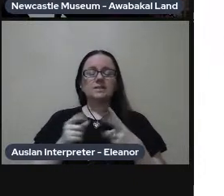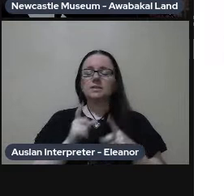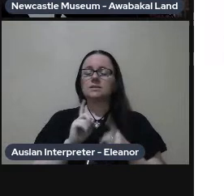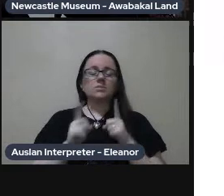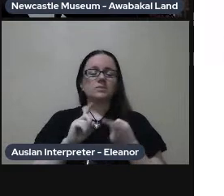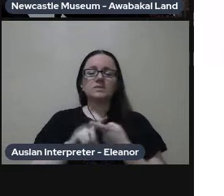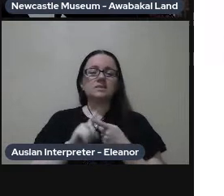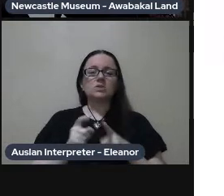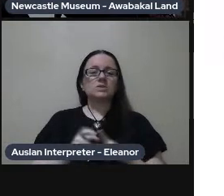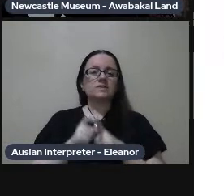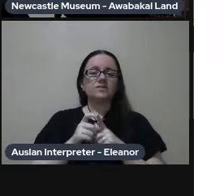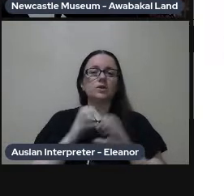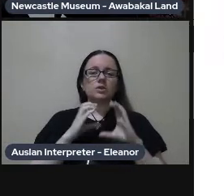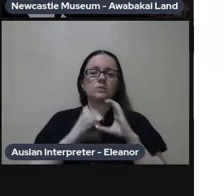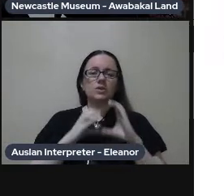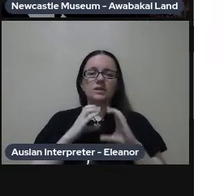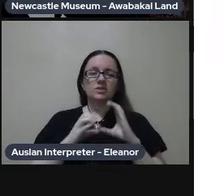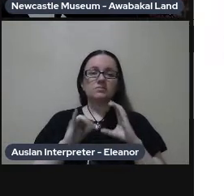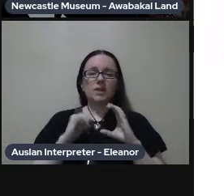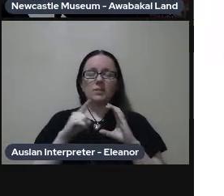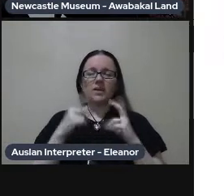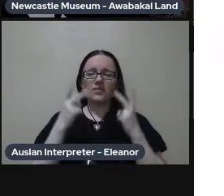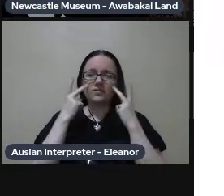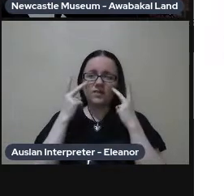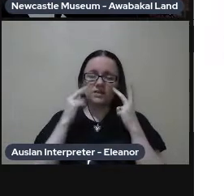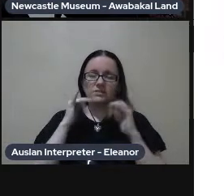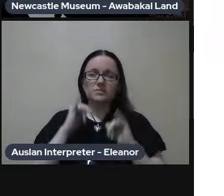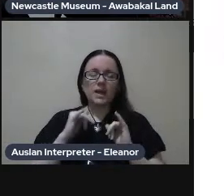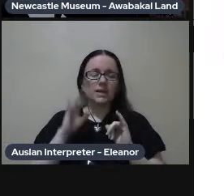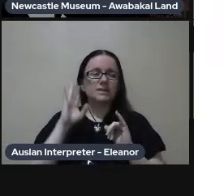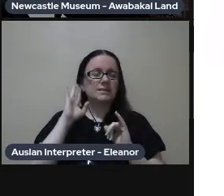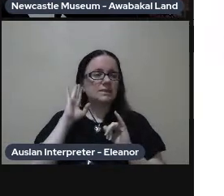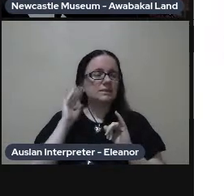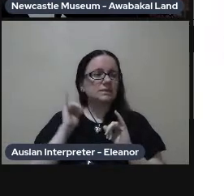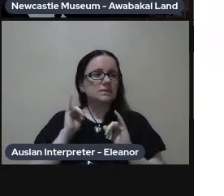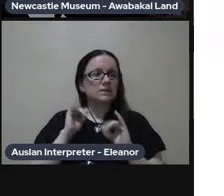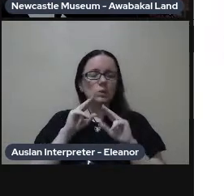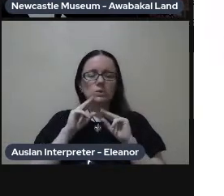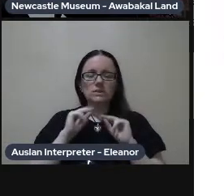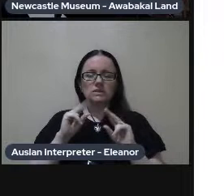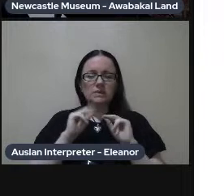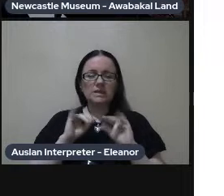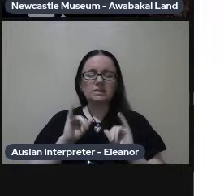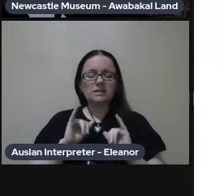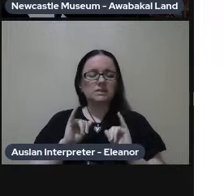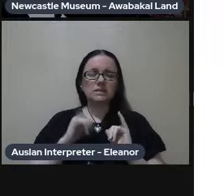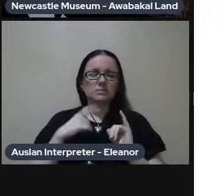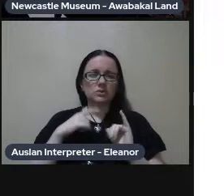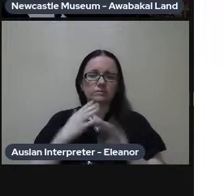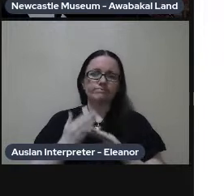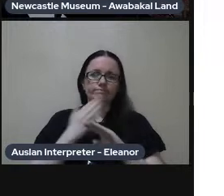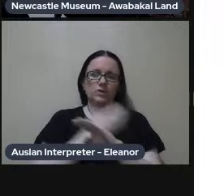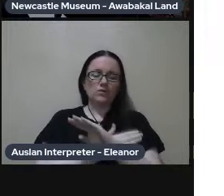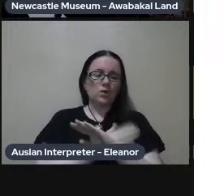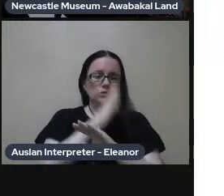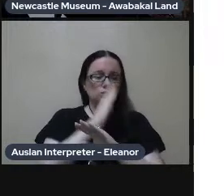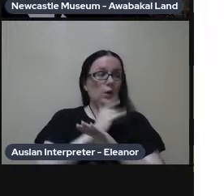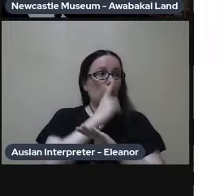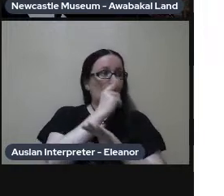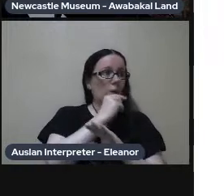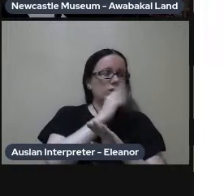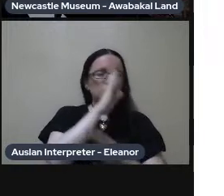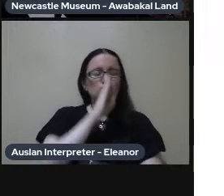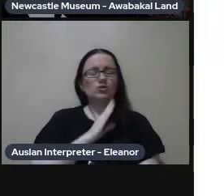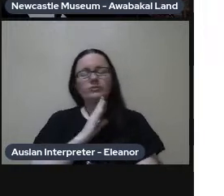communication, because maybe your vision or your hearing or your speech isn't as good as it was before stroke,